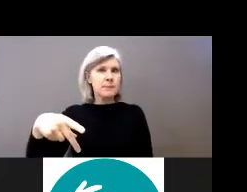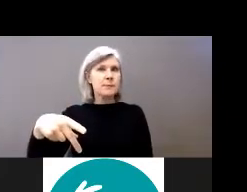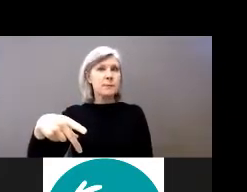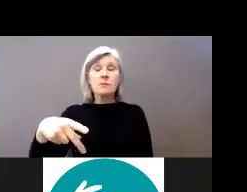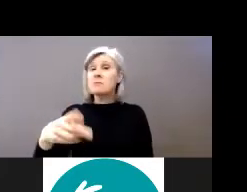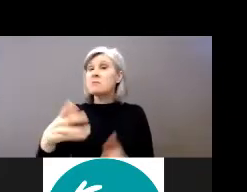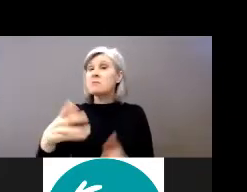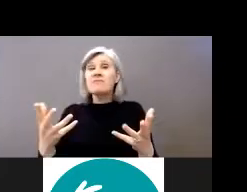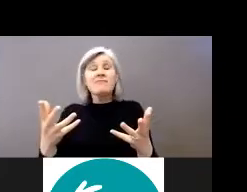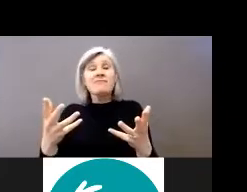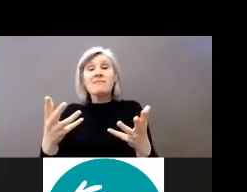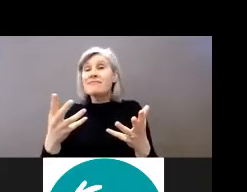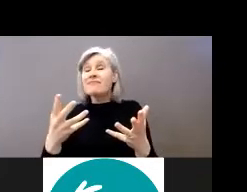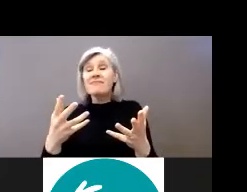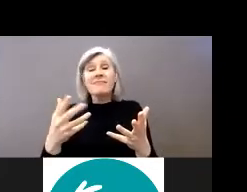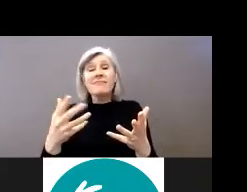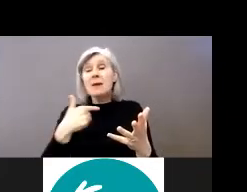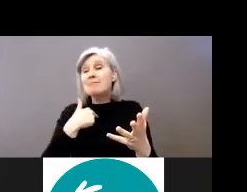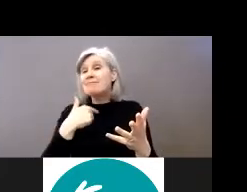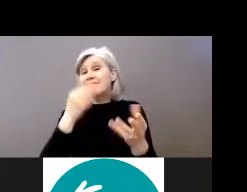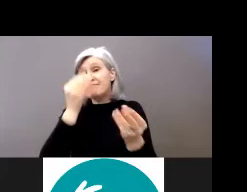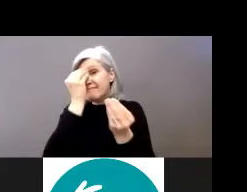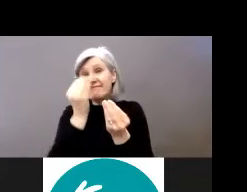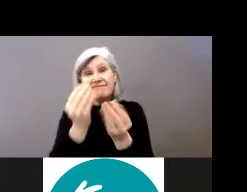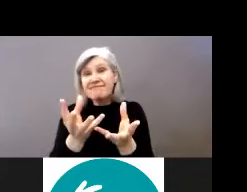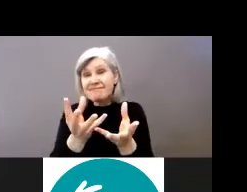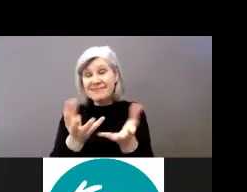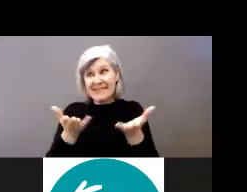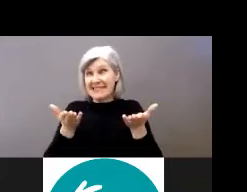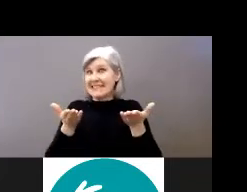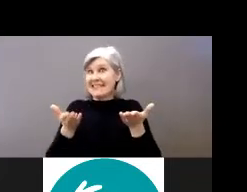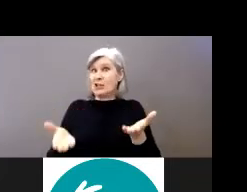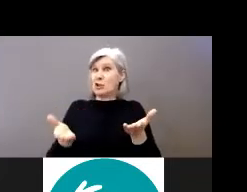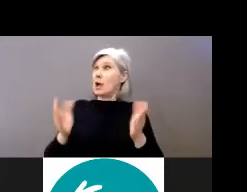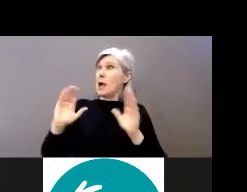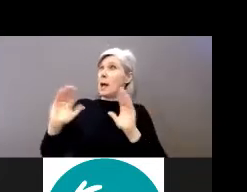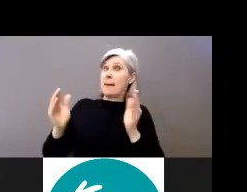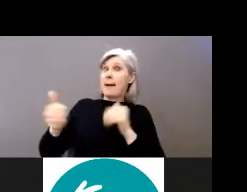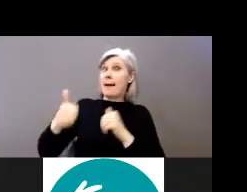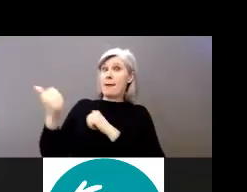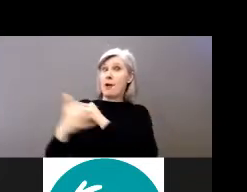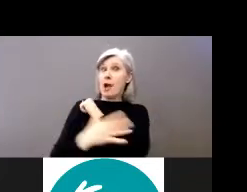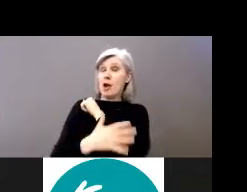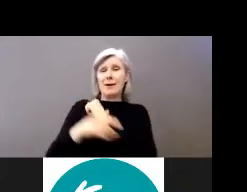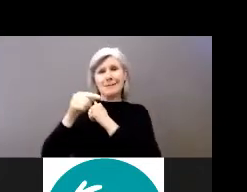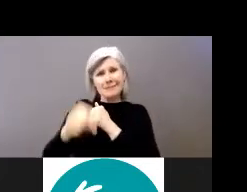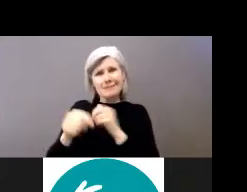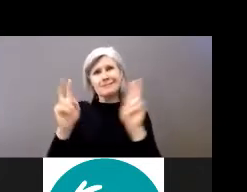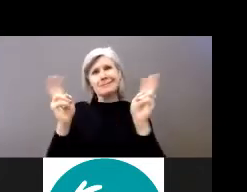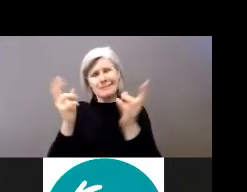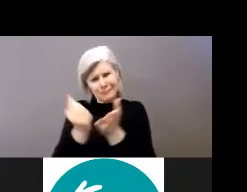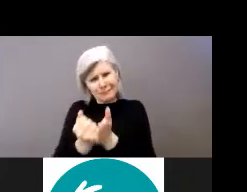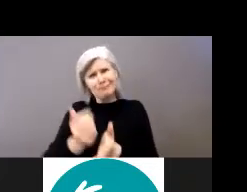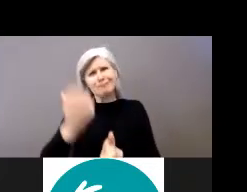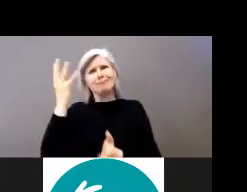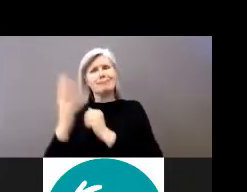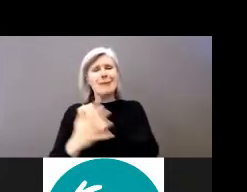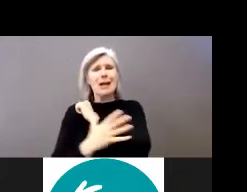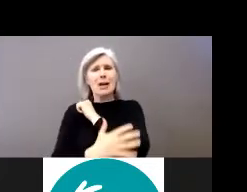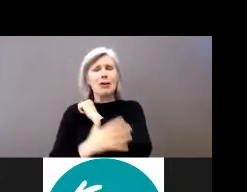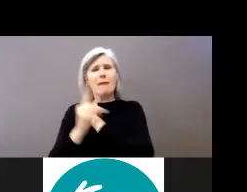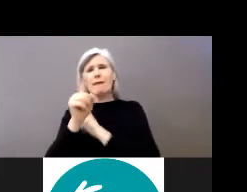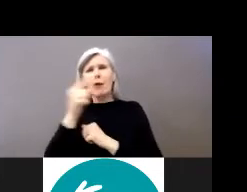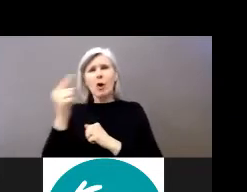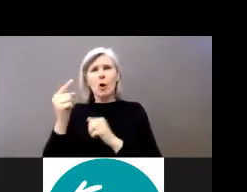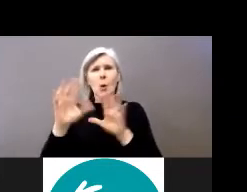world country in this world, and what we spend on healthcare is not peanuts. And yet